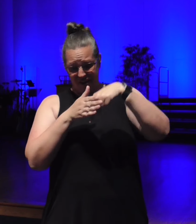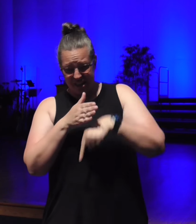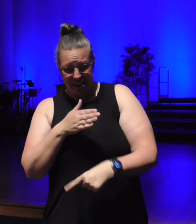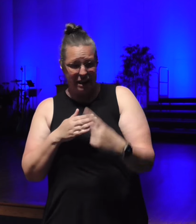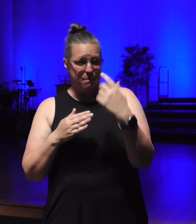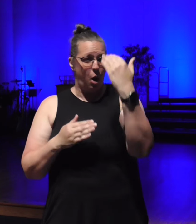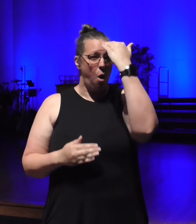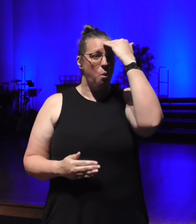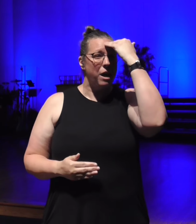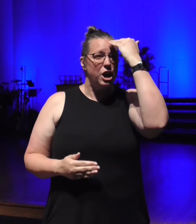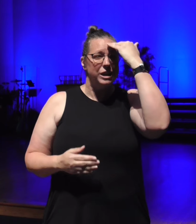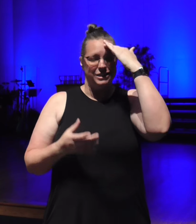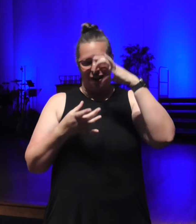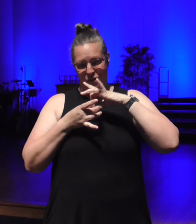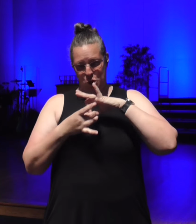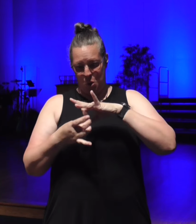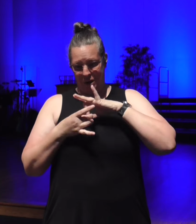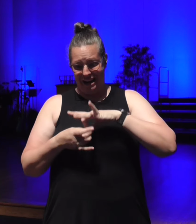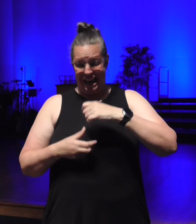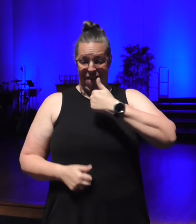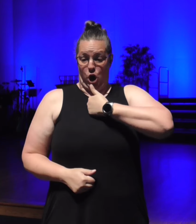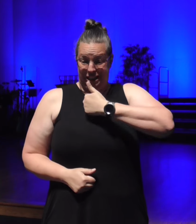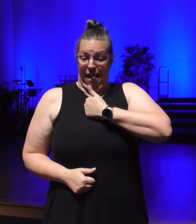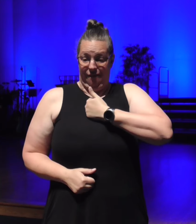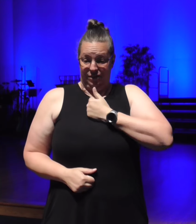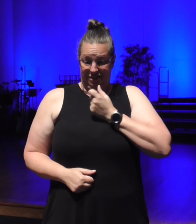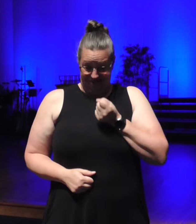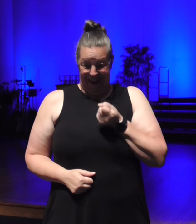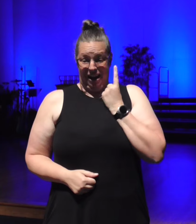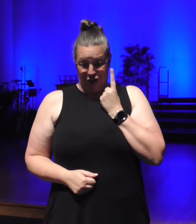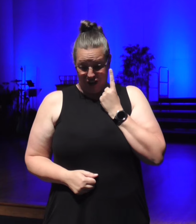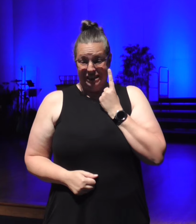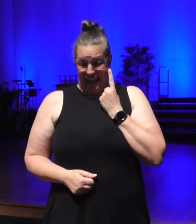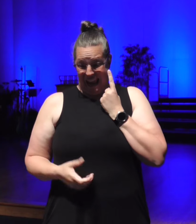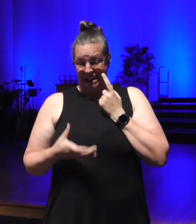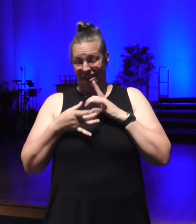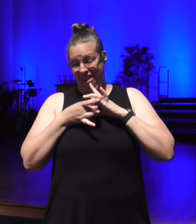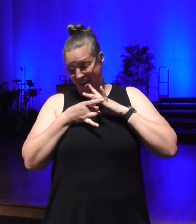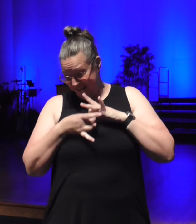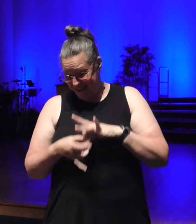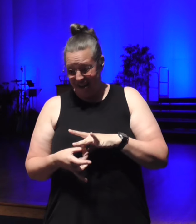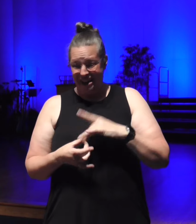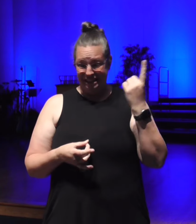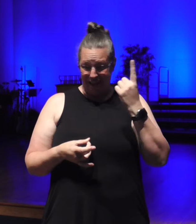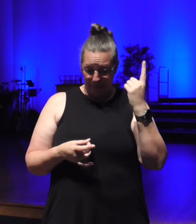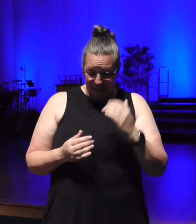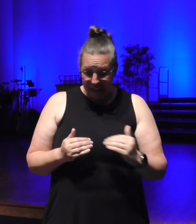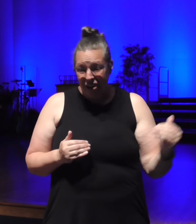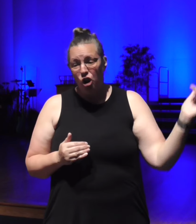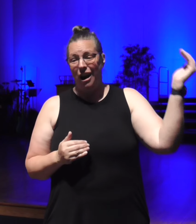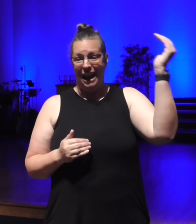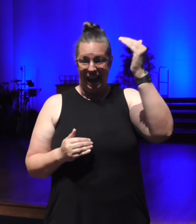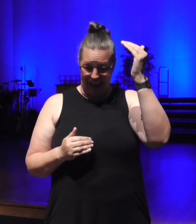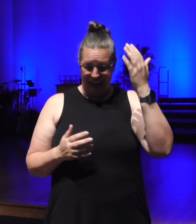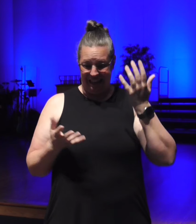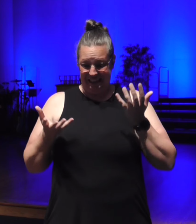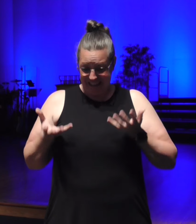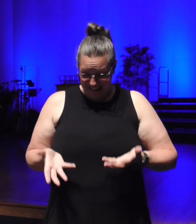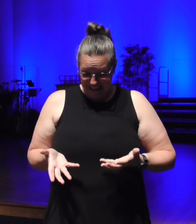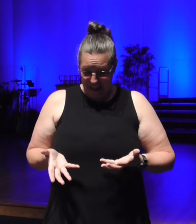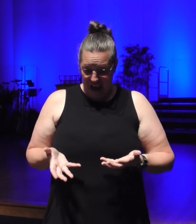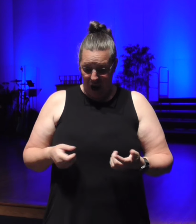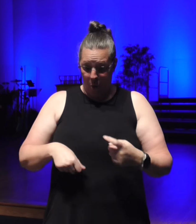of this unity within ourselves and understand this connection with something greater, he says when